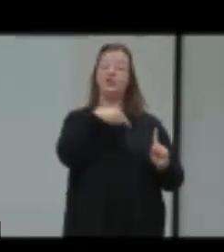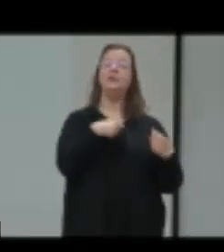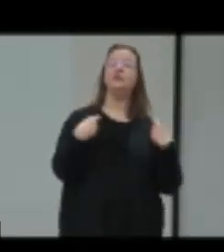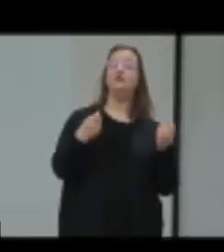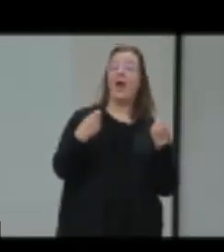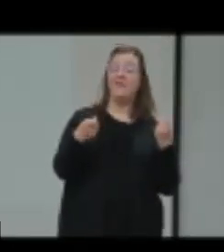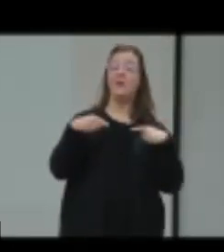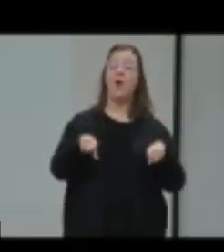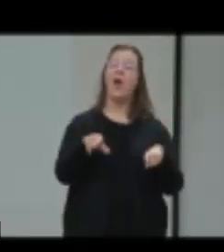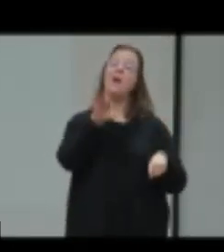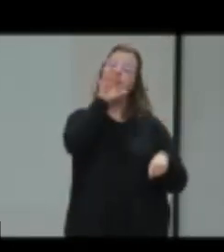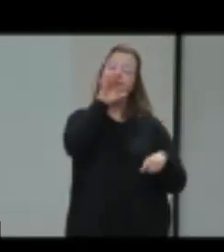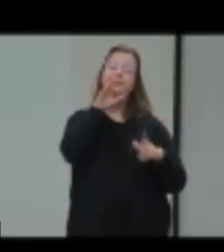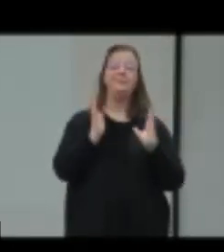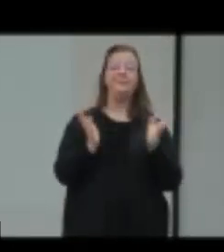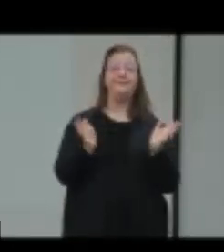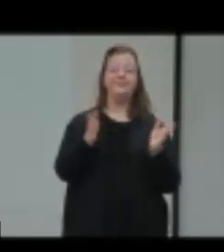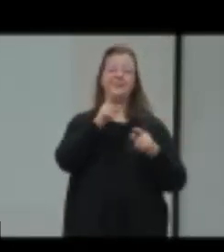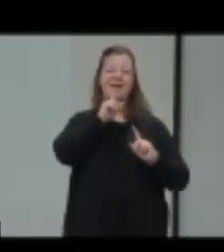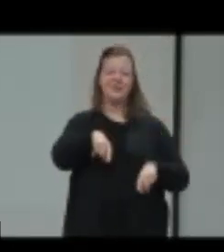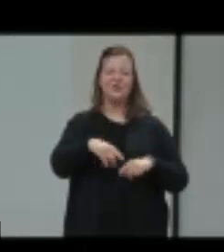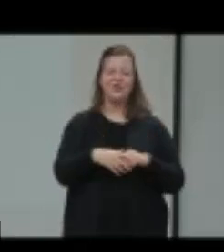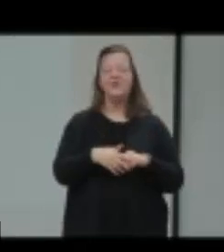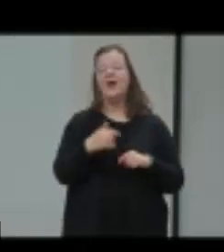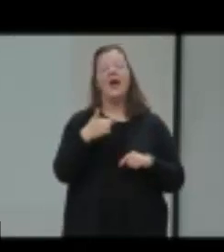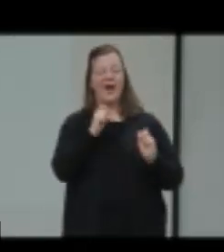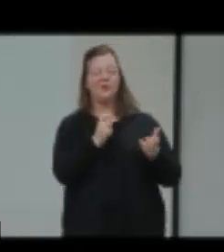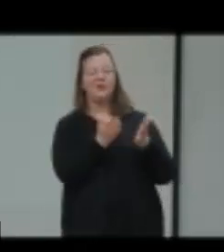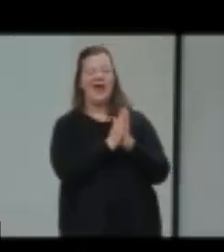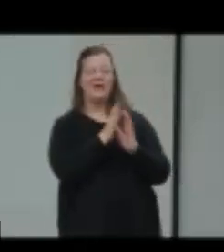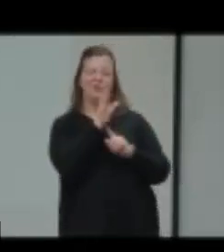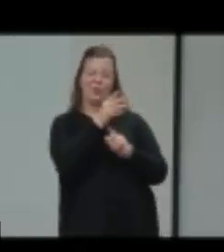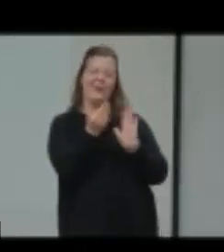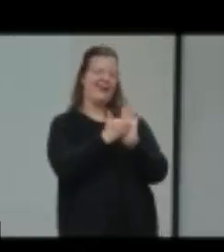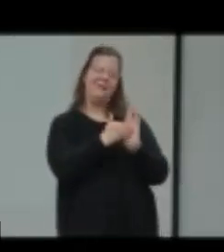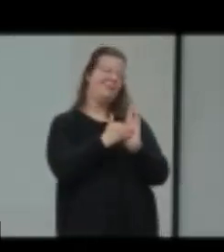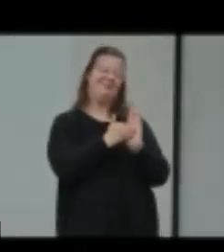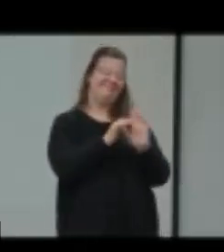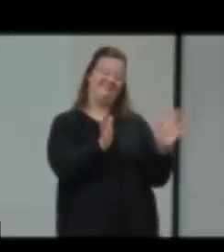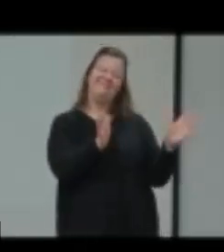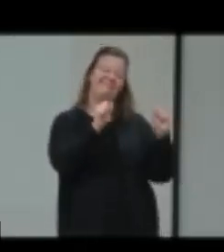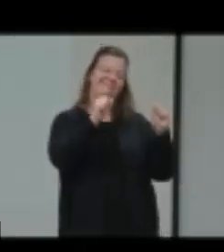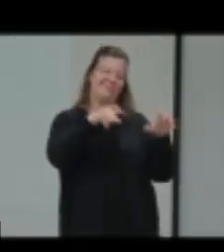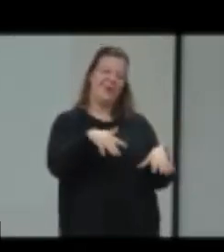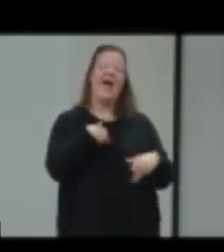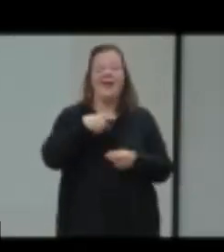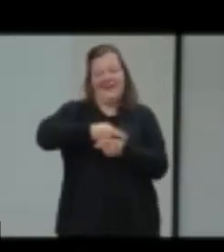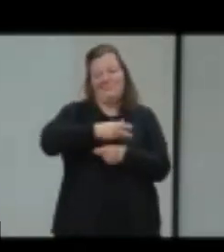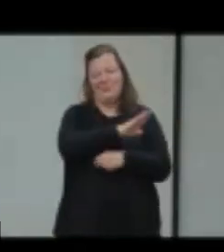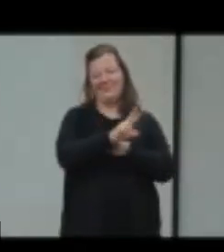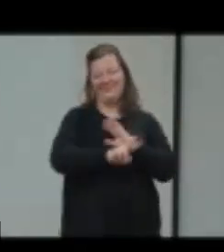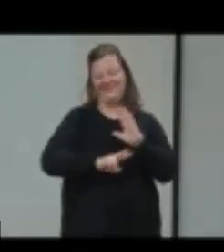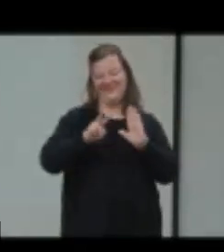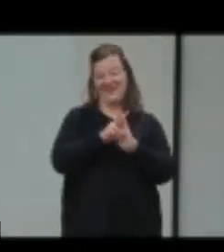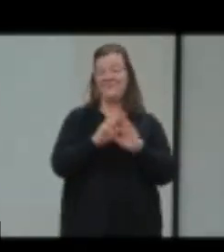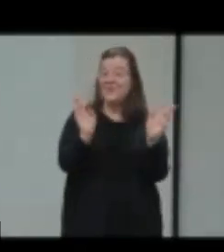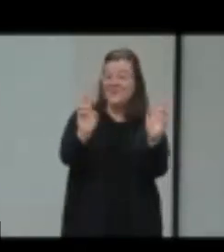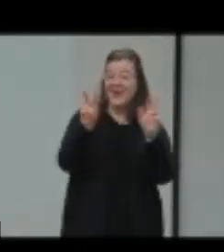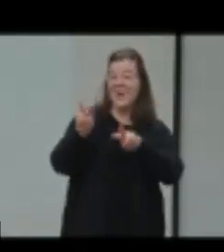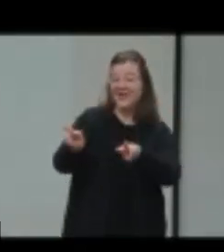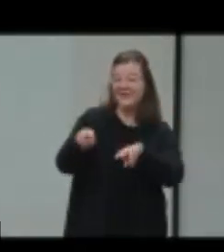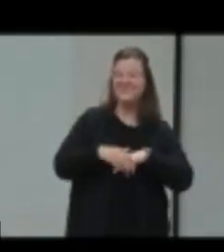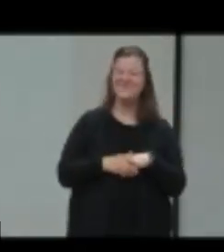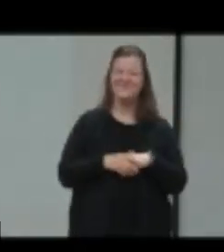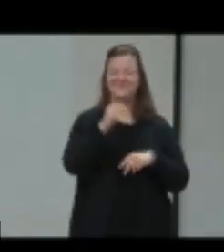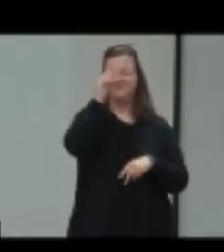video. And although I could have made her re-record it, she did a wonderful job, so I kept it. You ready?